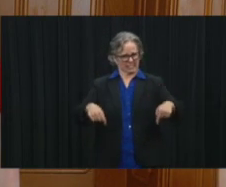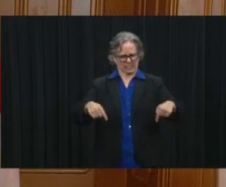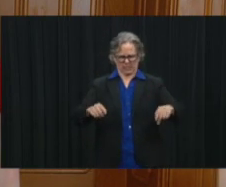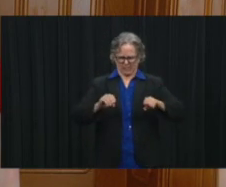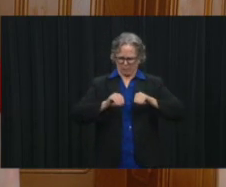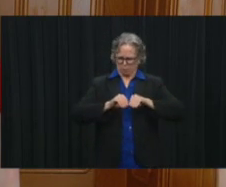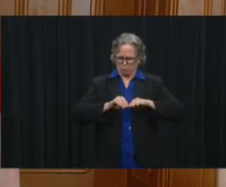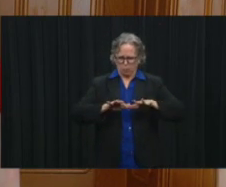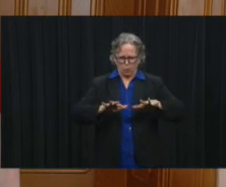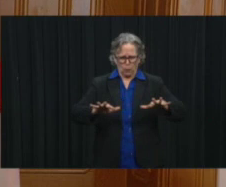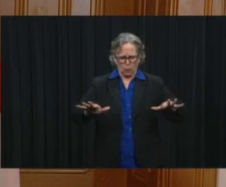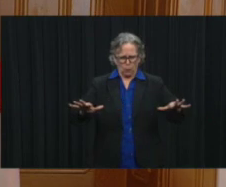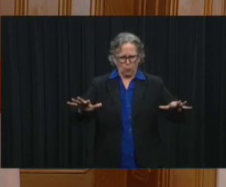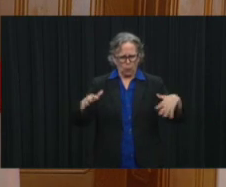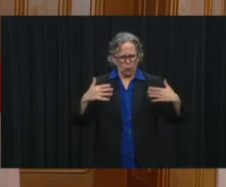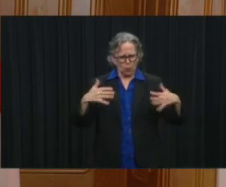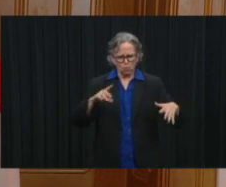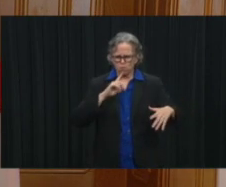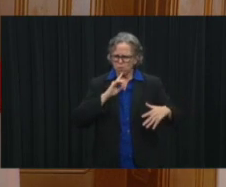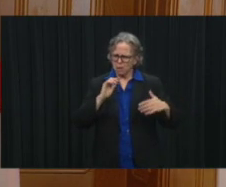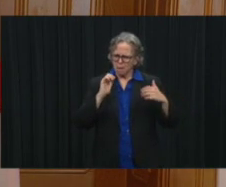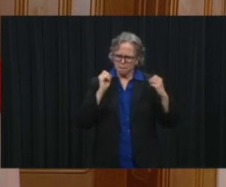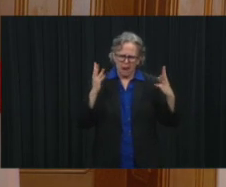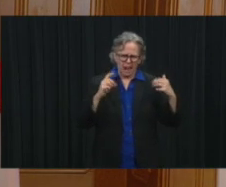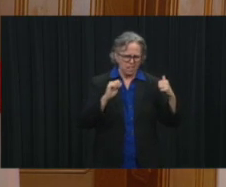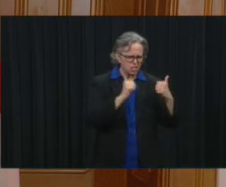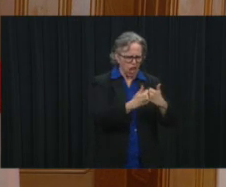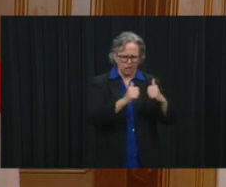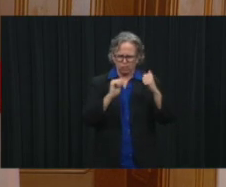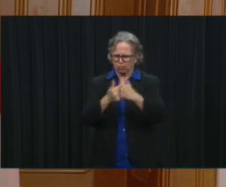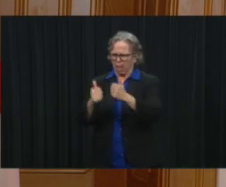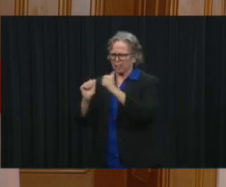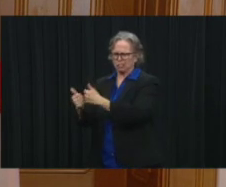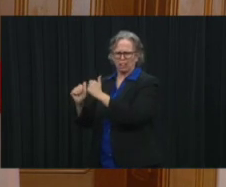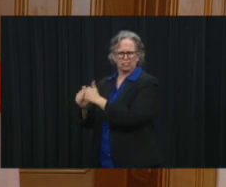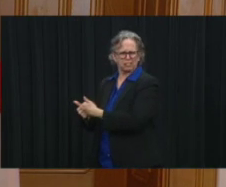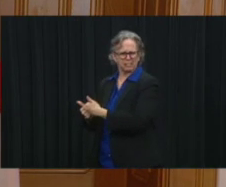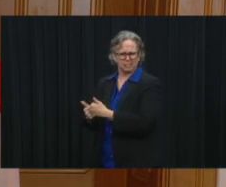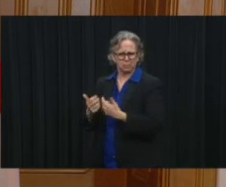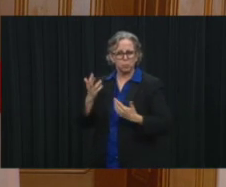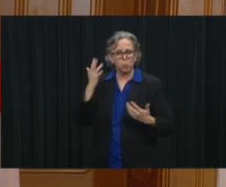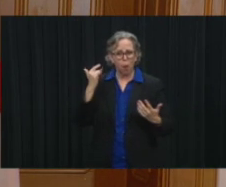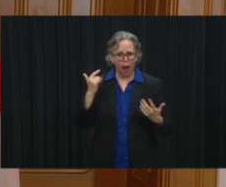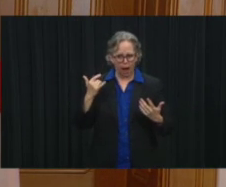why the House of Representatives just moments ago passed